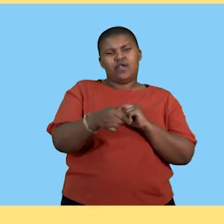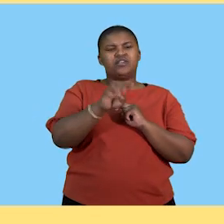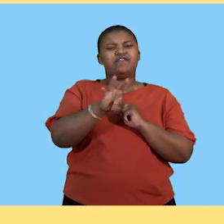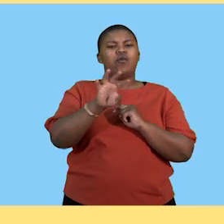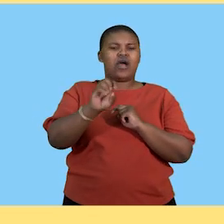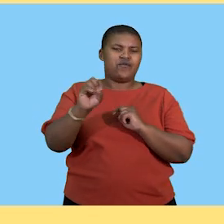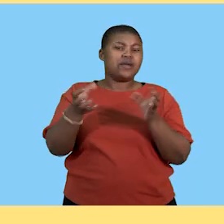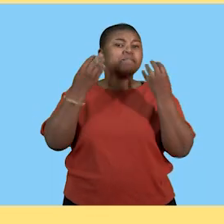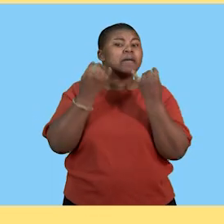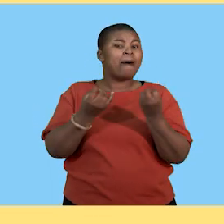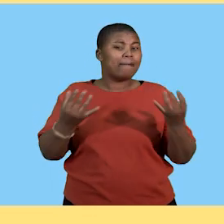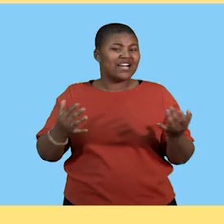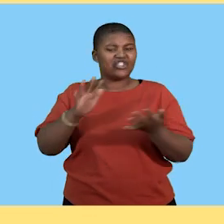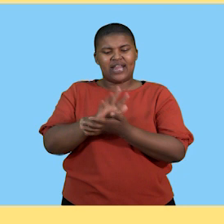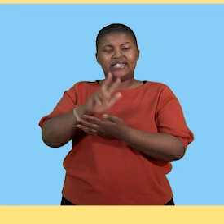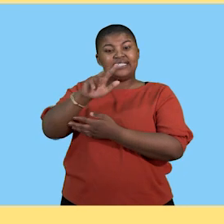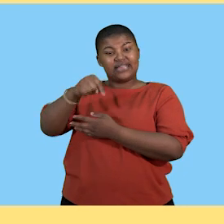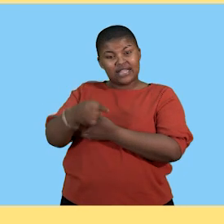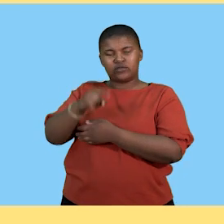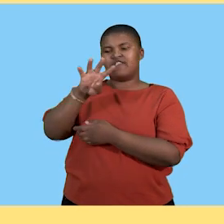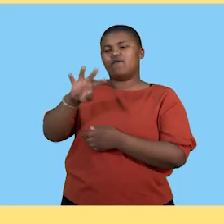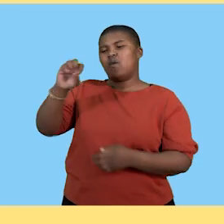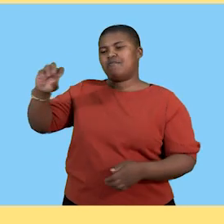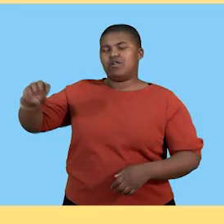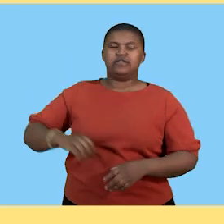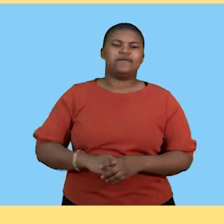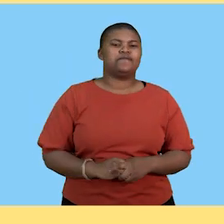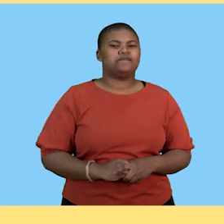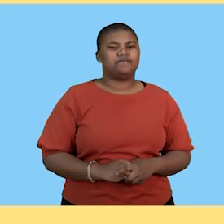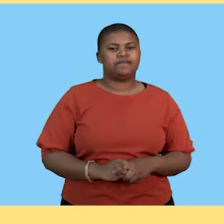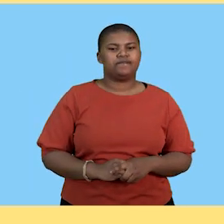plus 2,400. So in total, I have